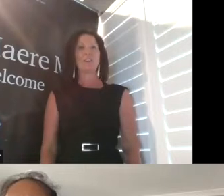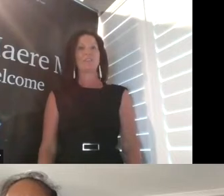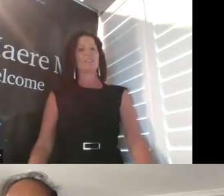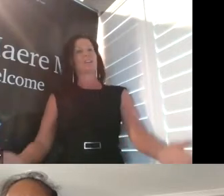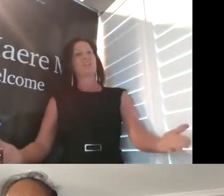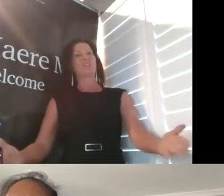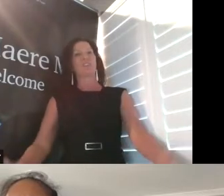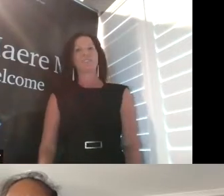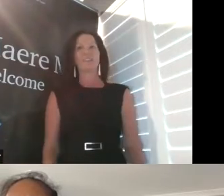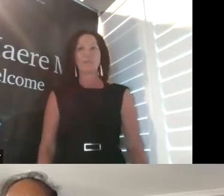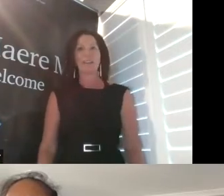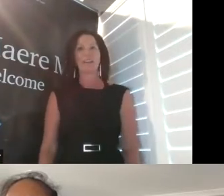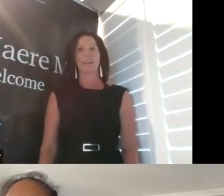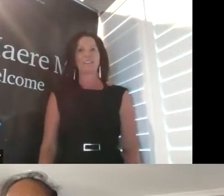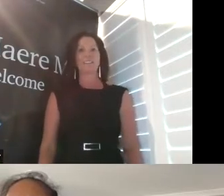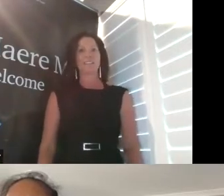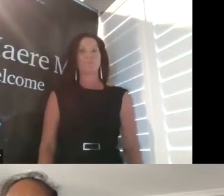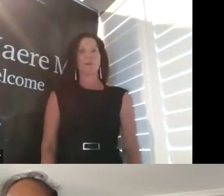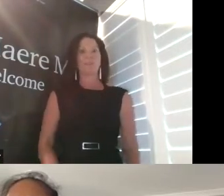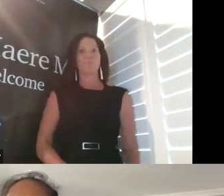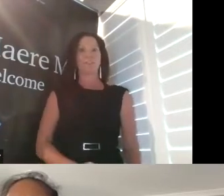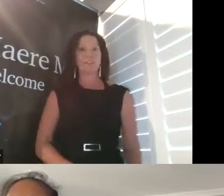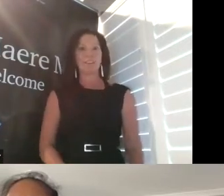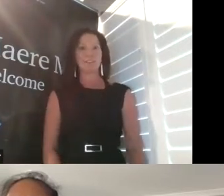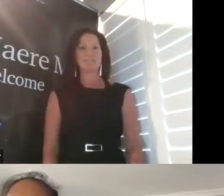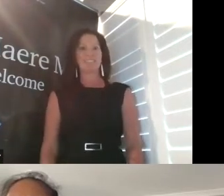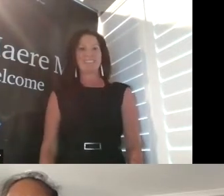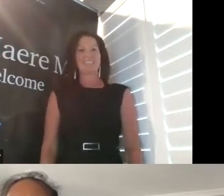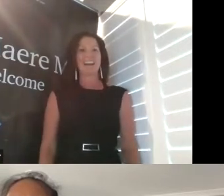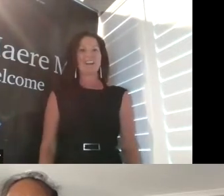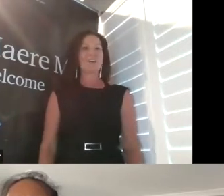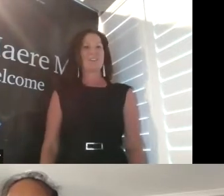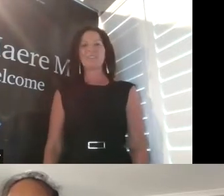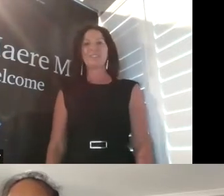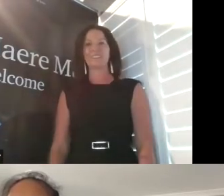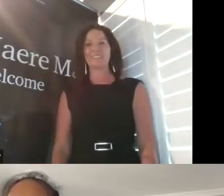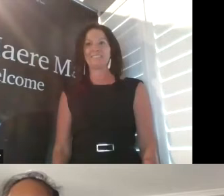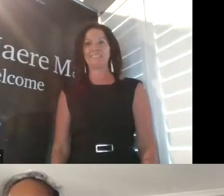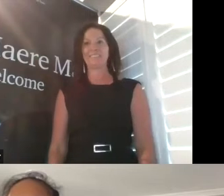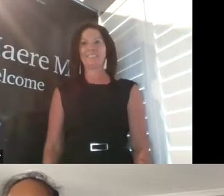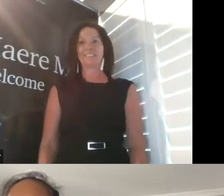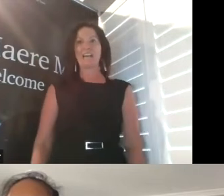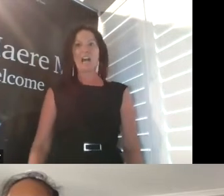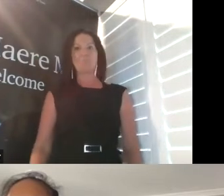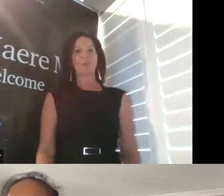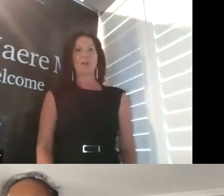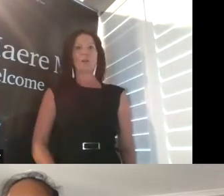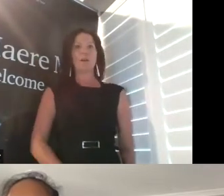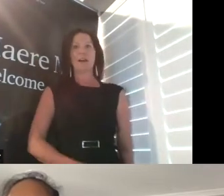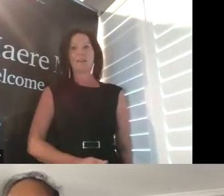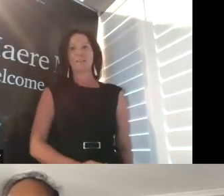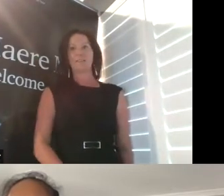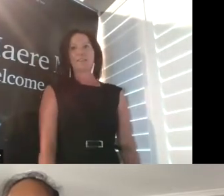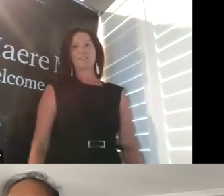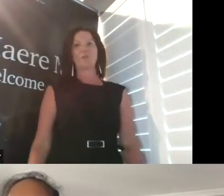huri aho ki a koutou, te meninga, nā maunga whakahi, nā awa koiora, nā hāpuri